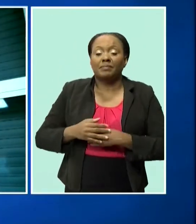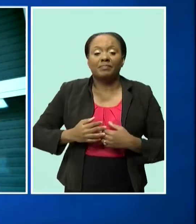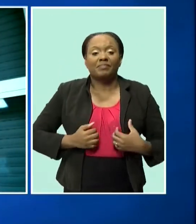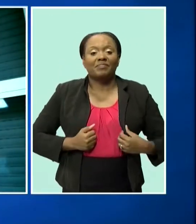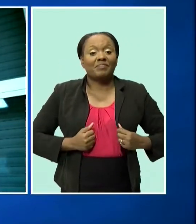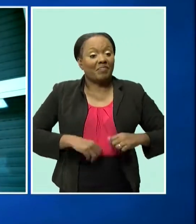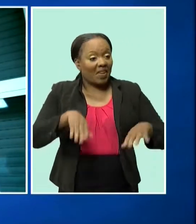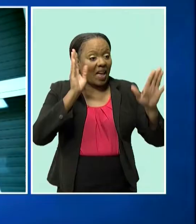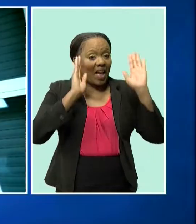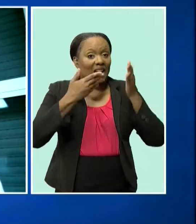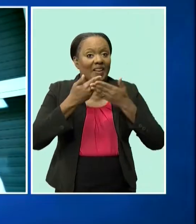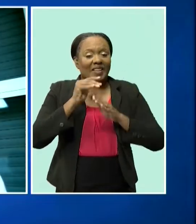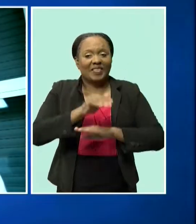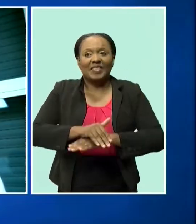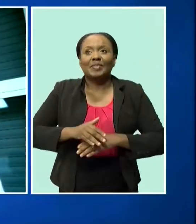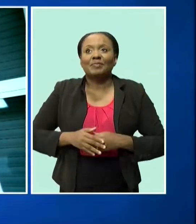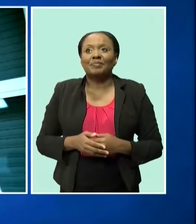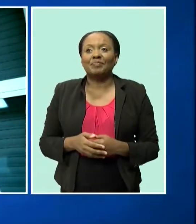Hi, good evening, Shane. Hi, so